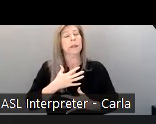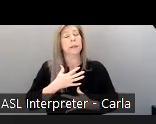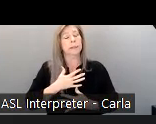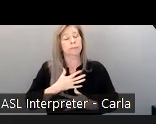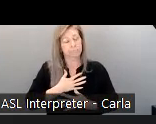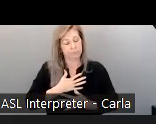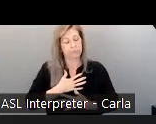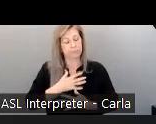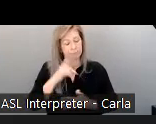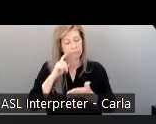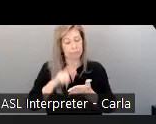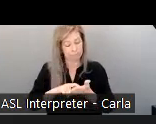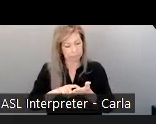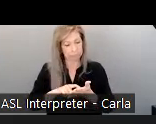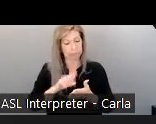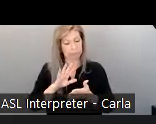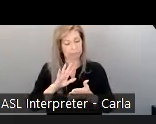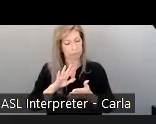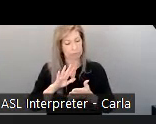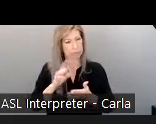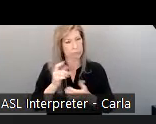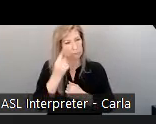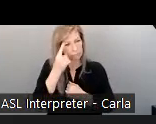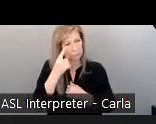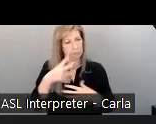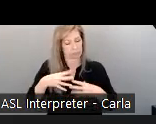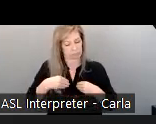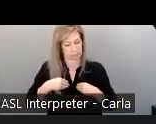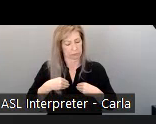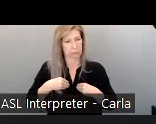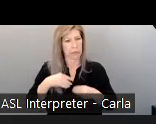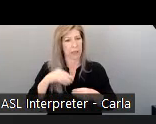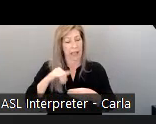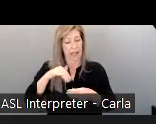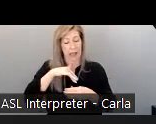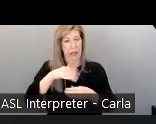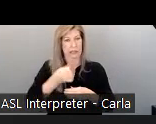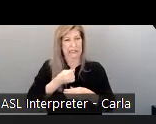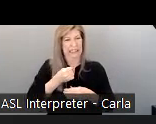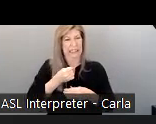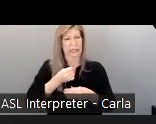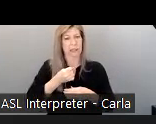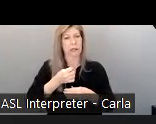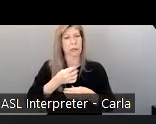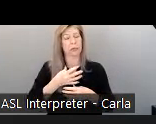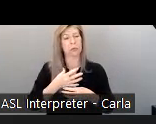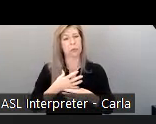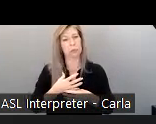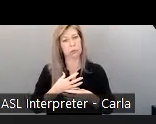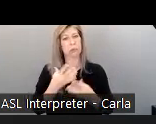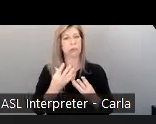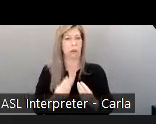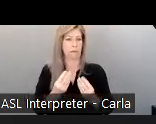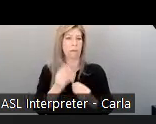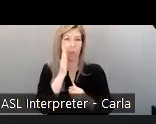actually softens it. Because what we resist persists. What we pay attention to grows.